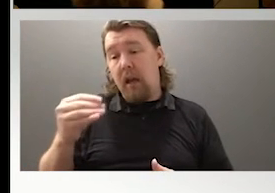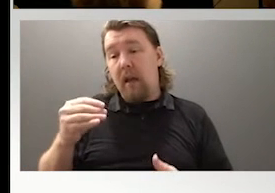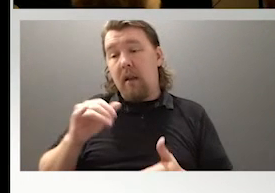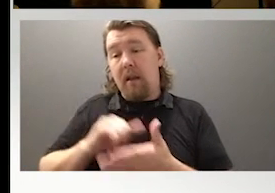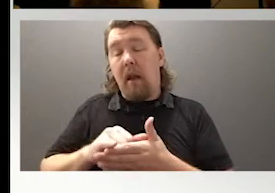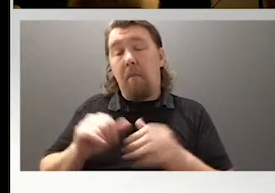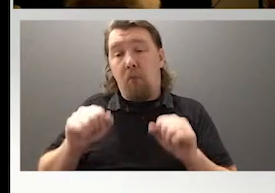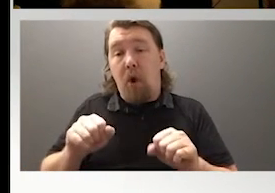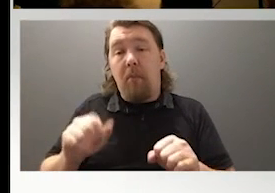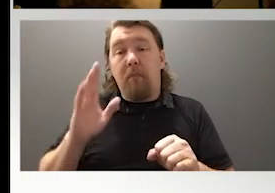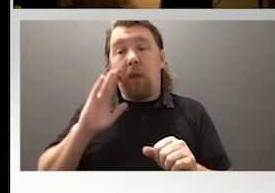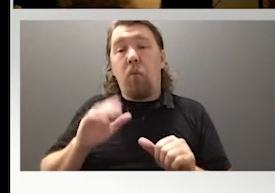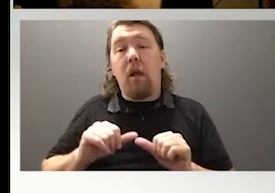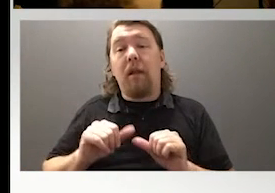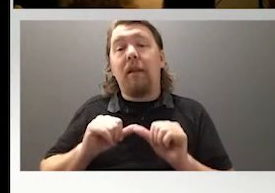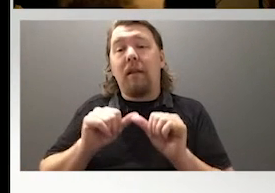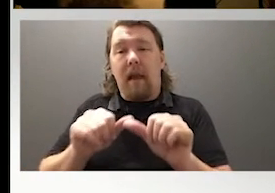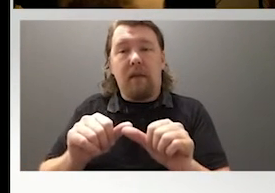last